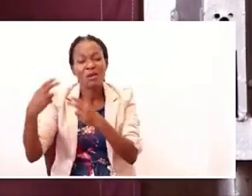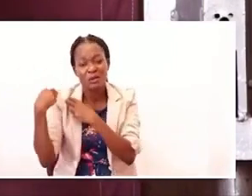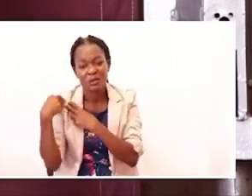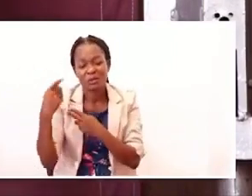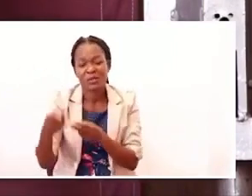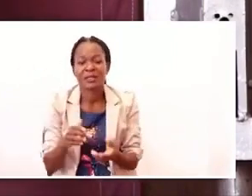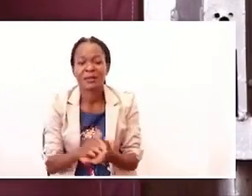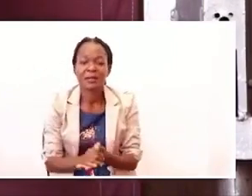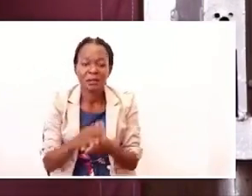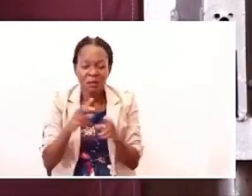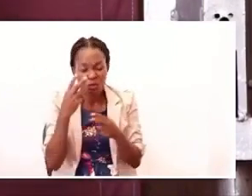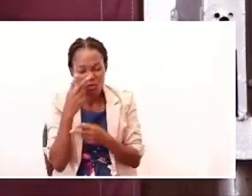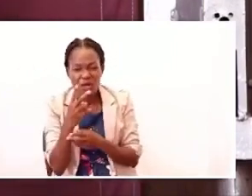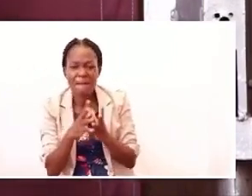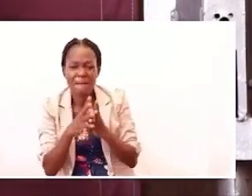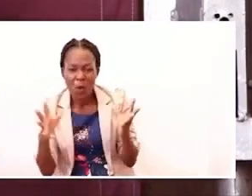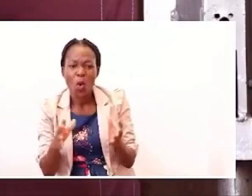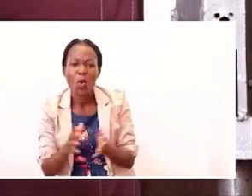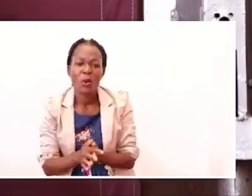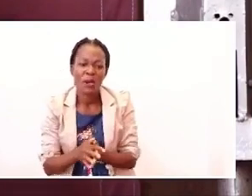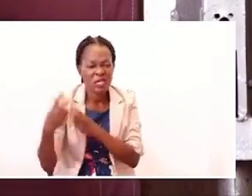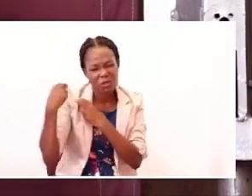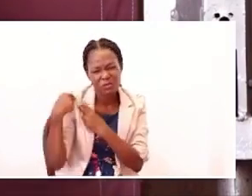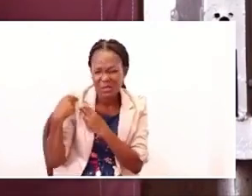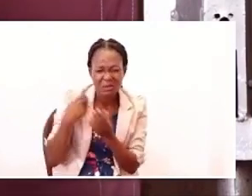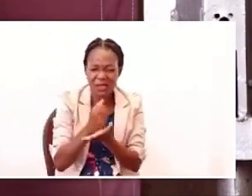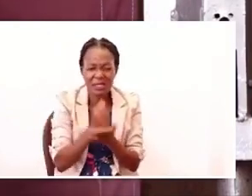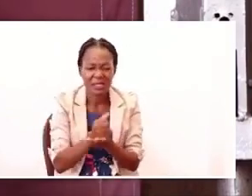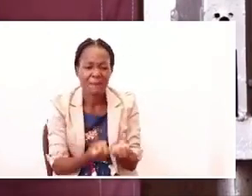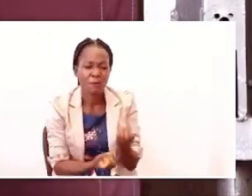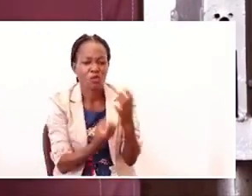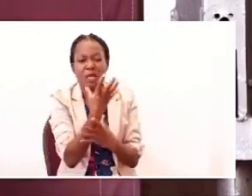mostly responsibilities that do not contribute to production.